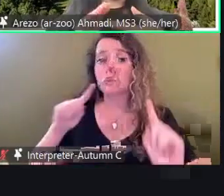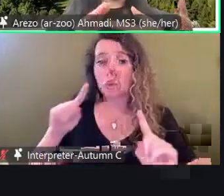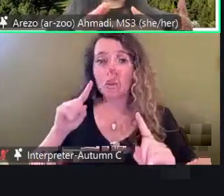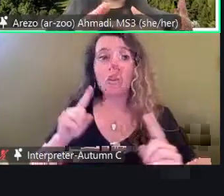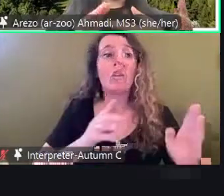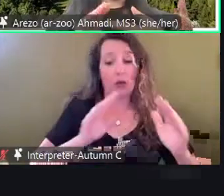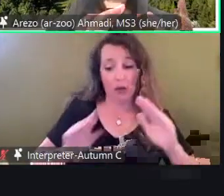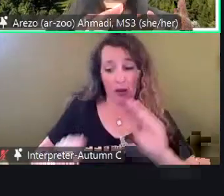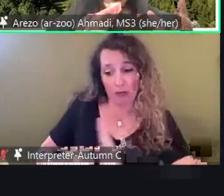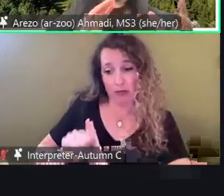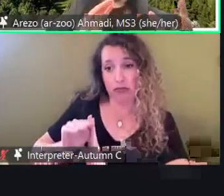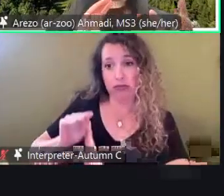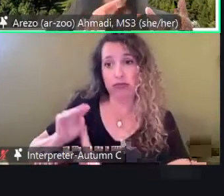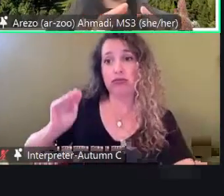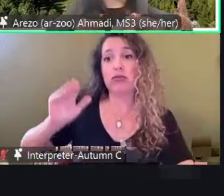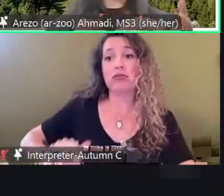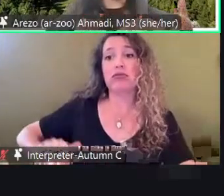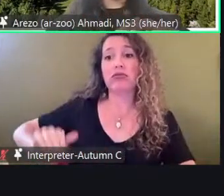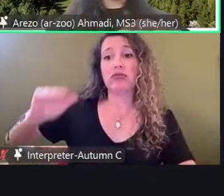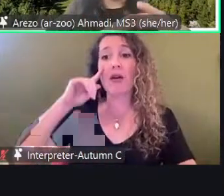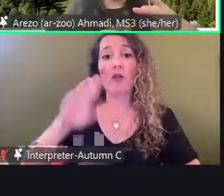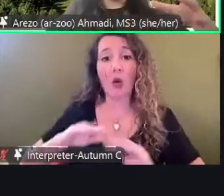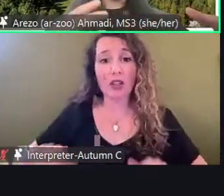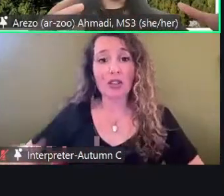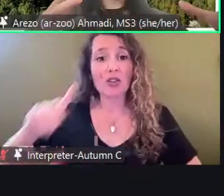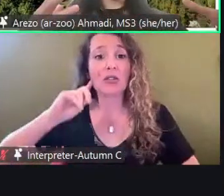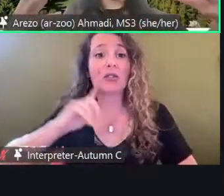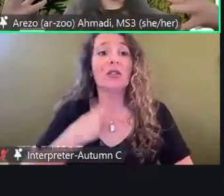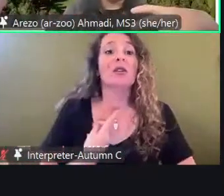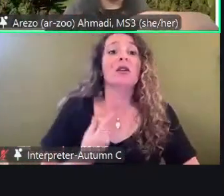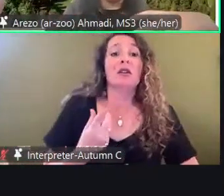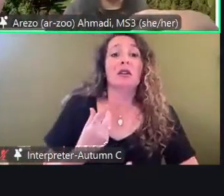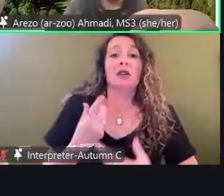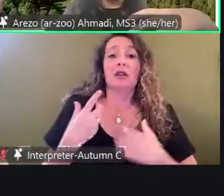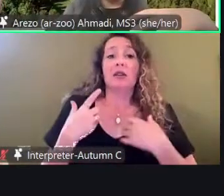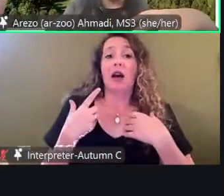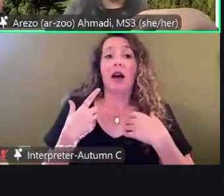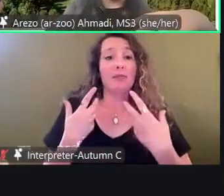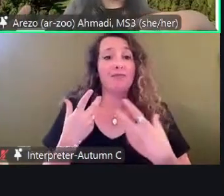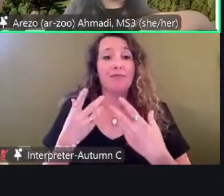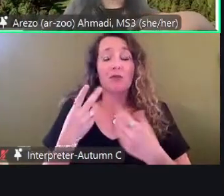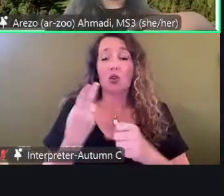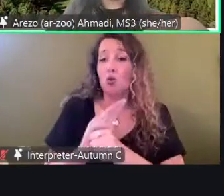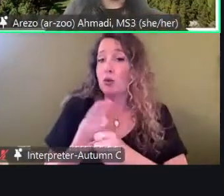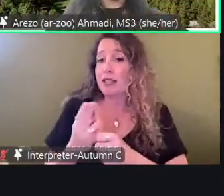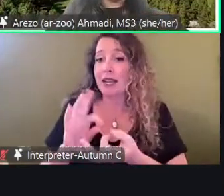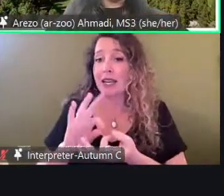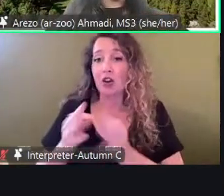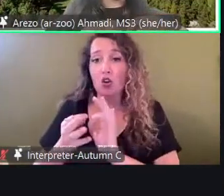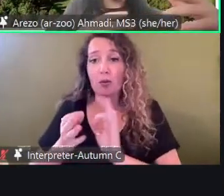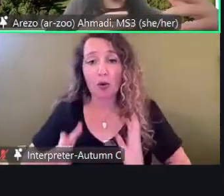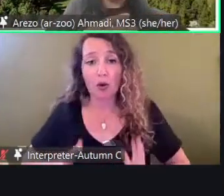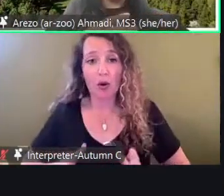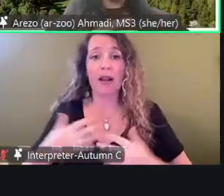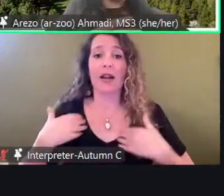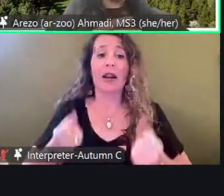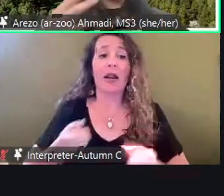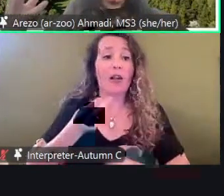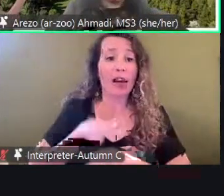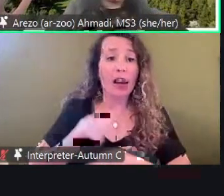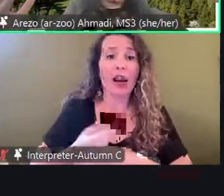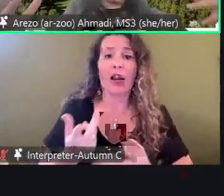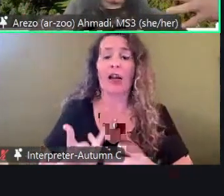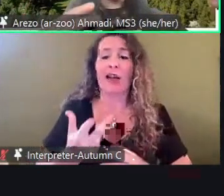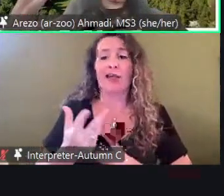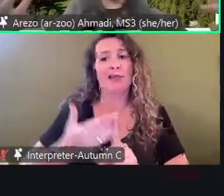in healthcare. We talked about how medical perspectives can impact education in deaf education, language deprivation for